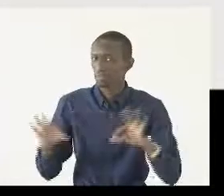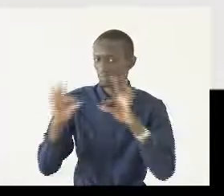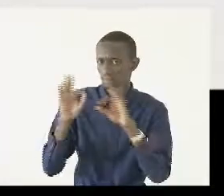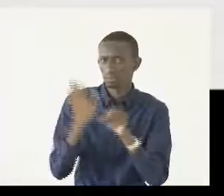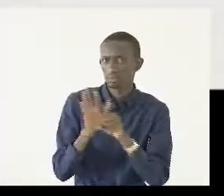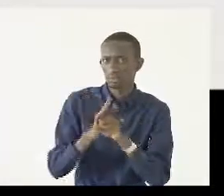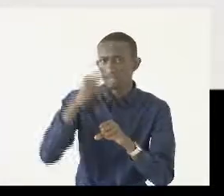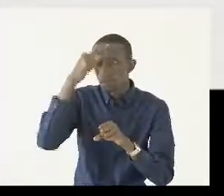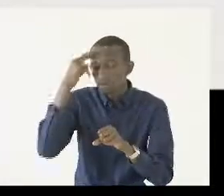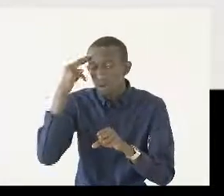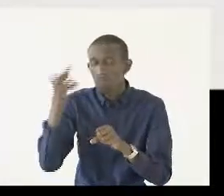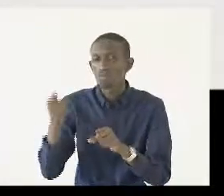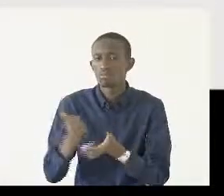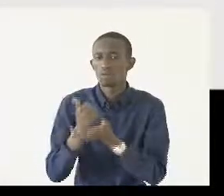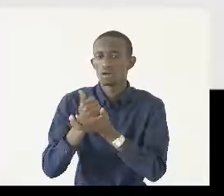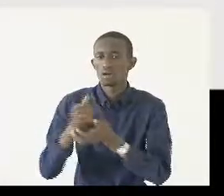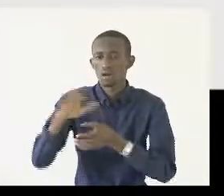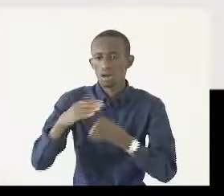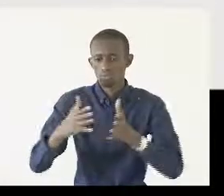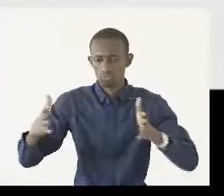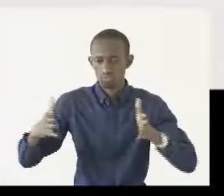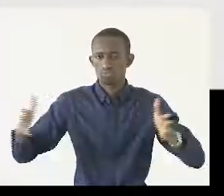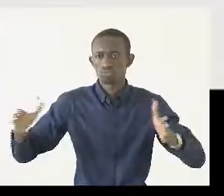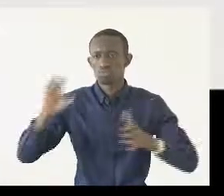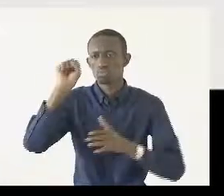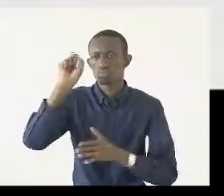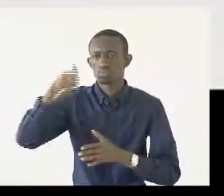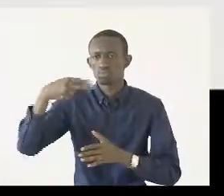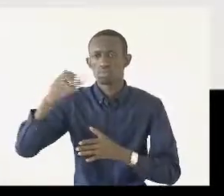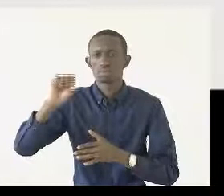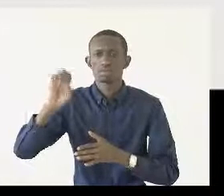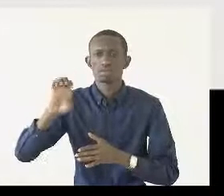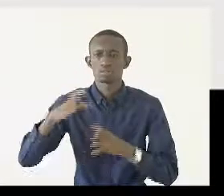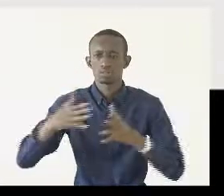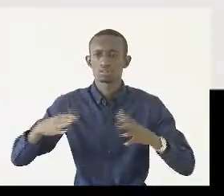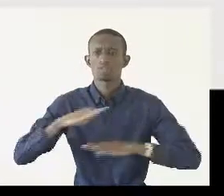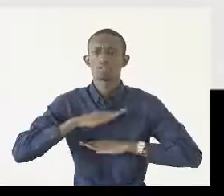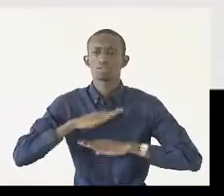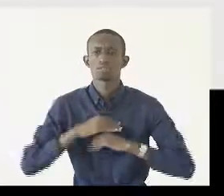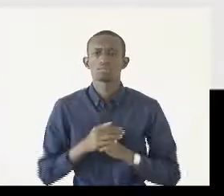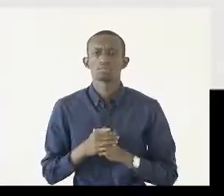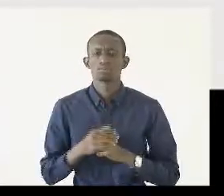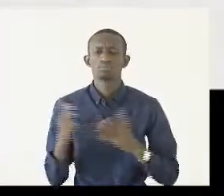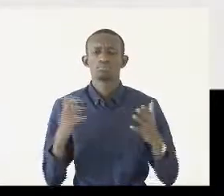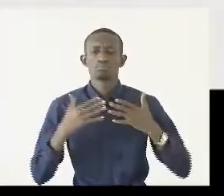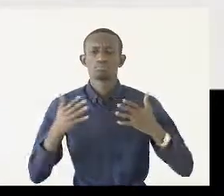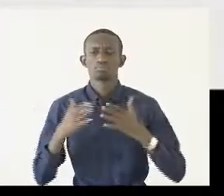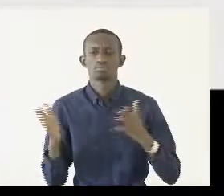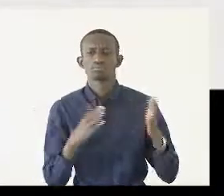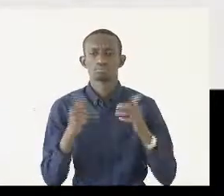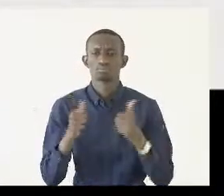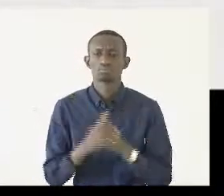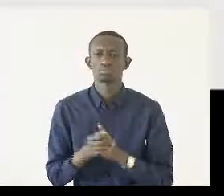enough space, as you can see, enough space for gaseous exchange. Then we have veins. These